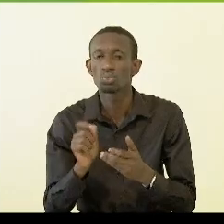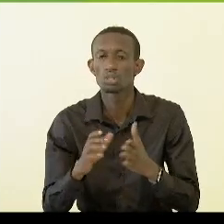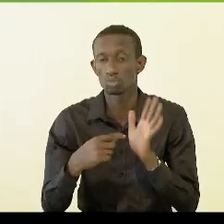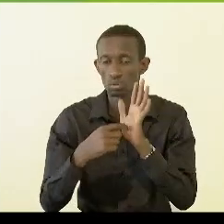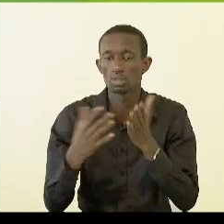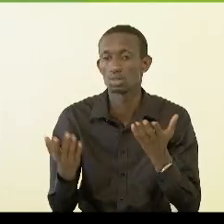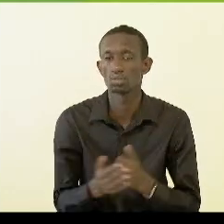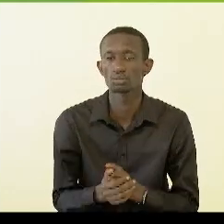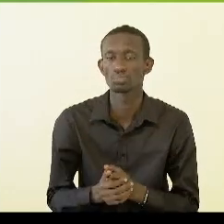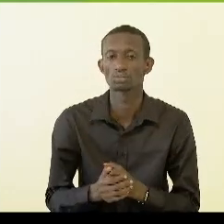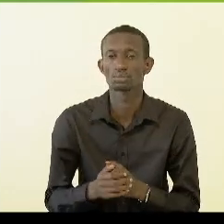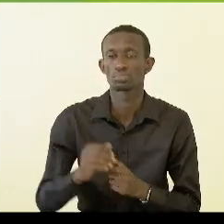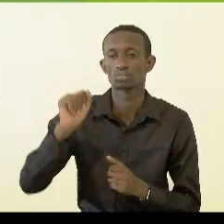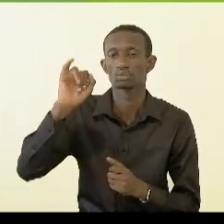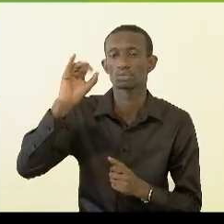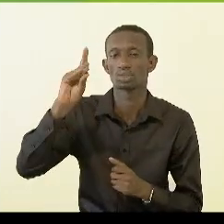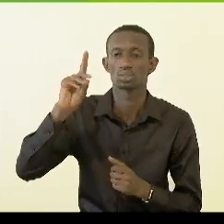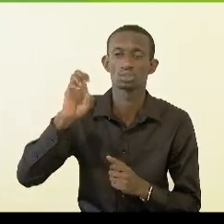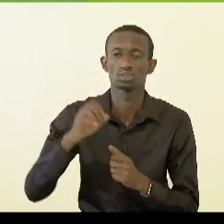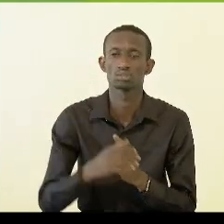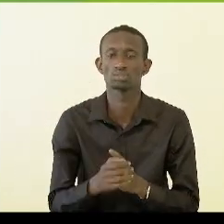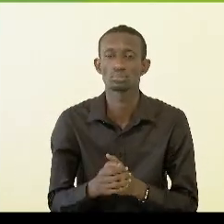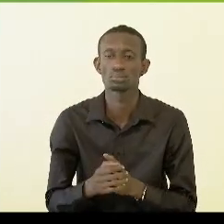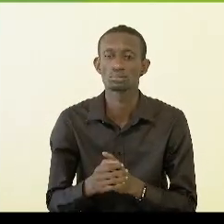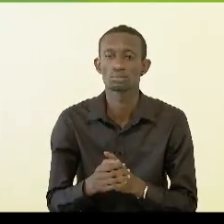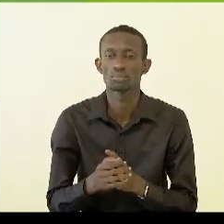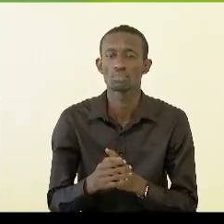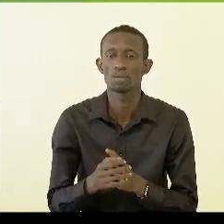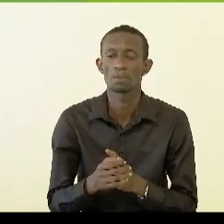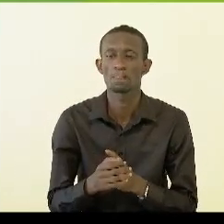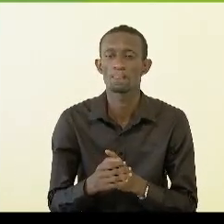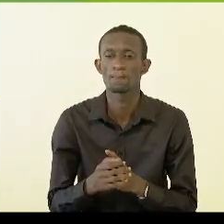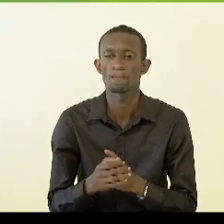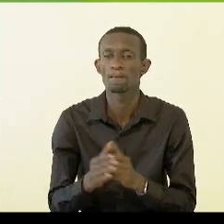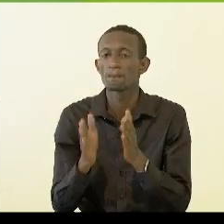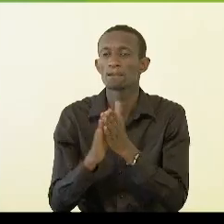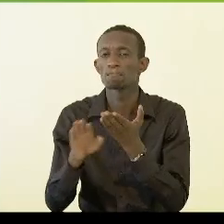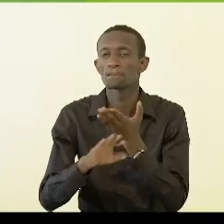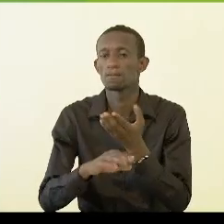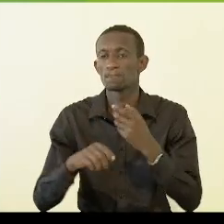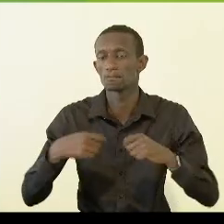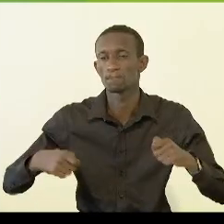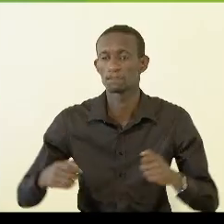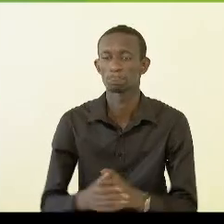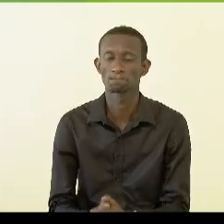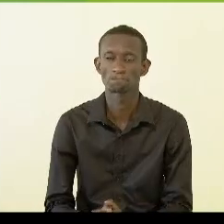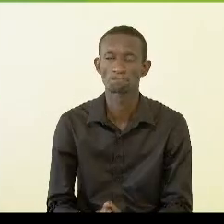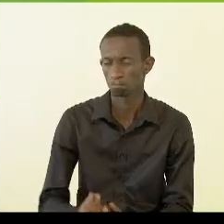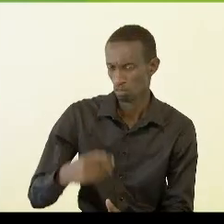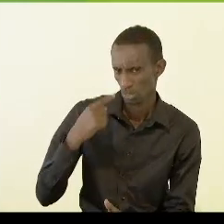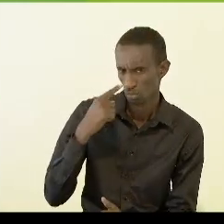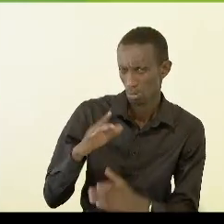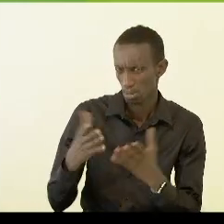we'll start with, for example, in the chemical properties, we are going to see how either this